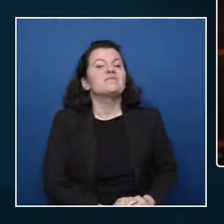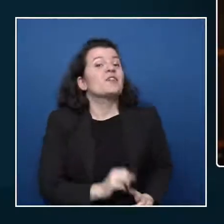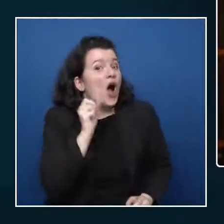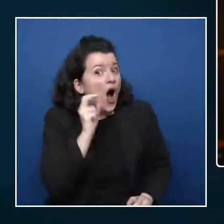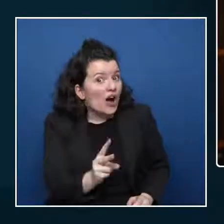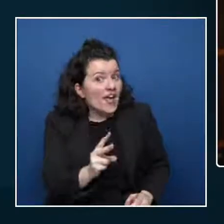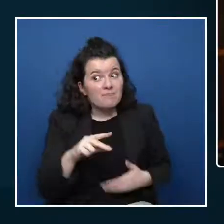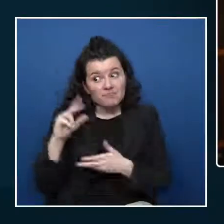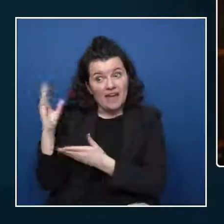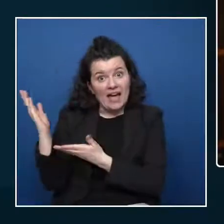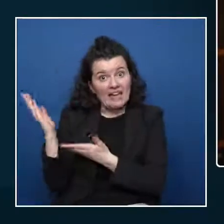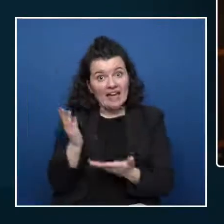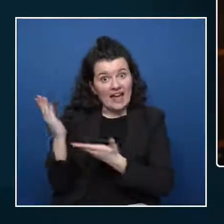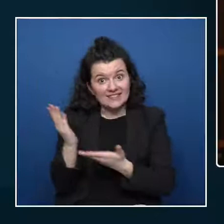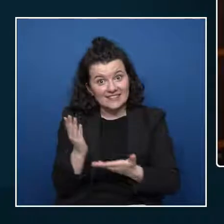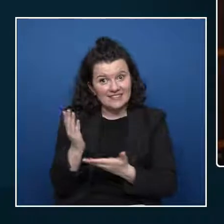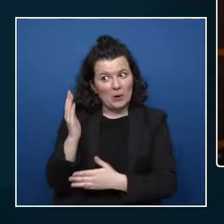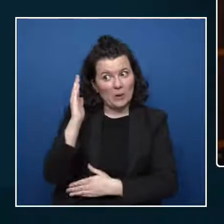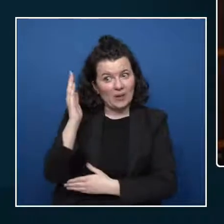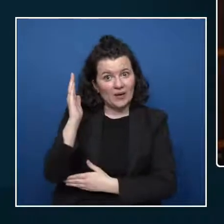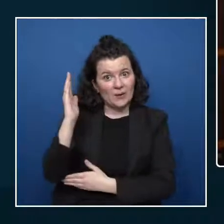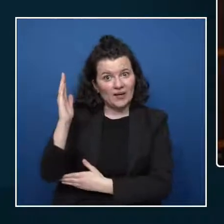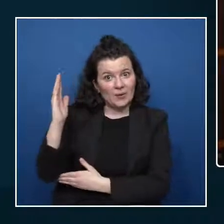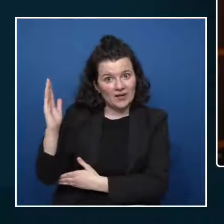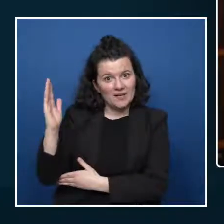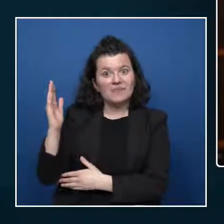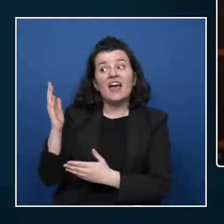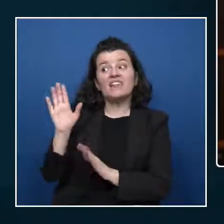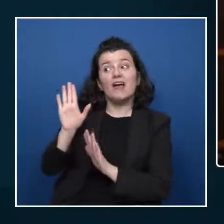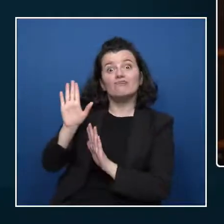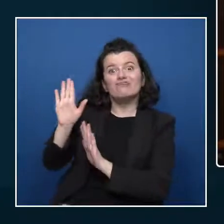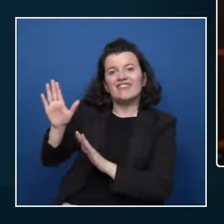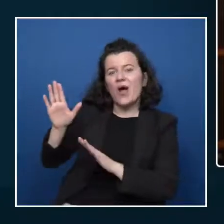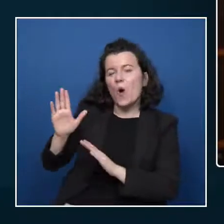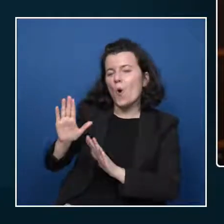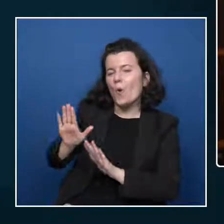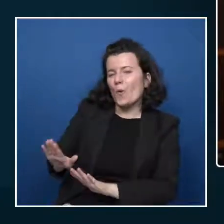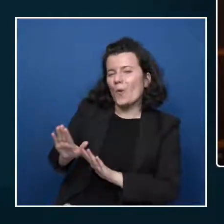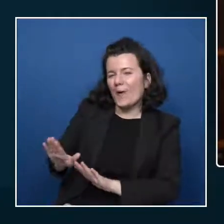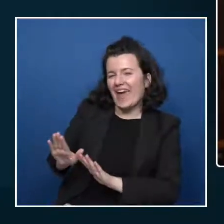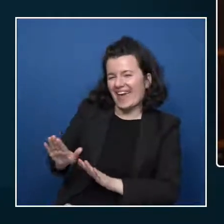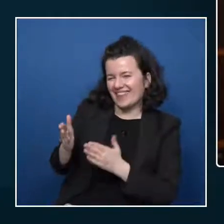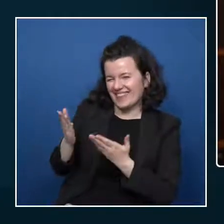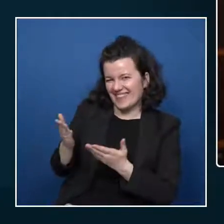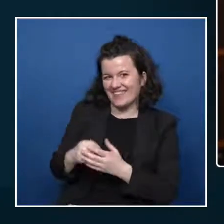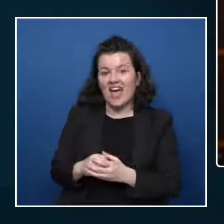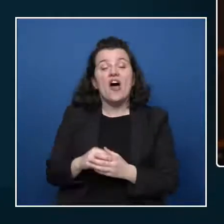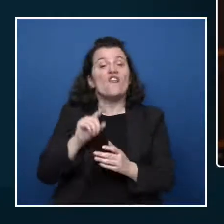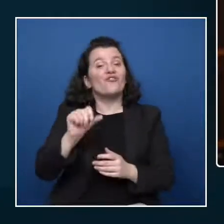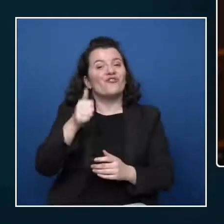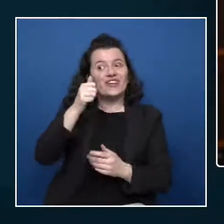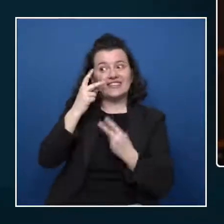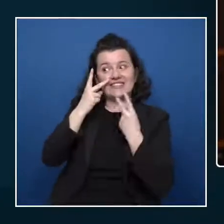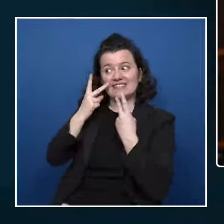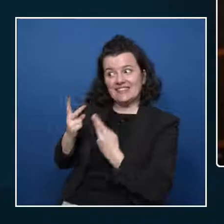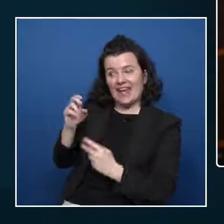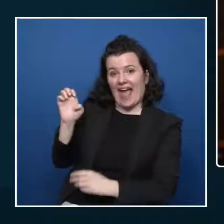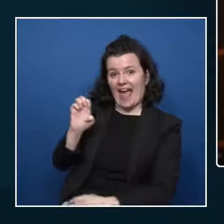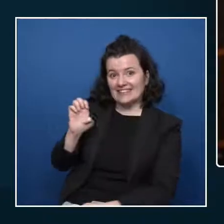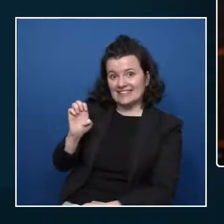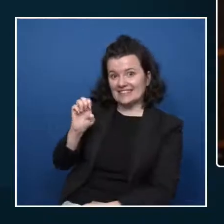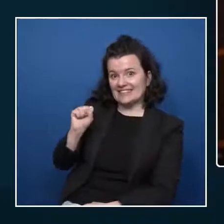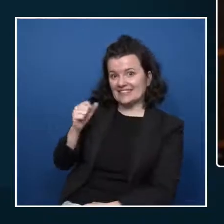all there in the backstage area, can you introduce yourself?